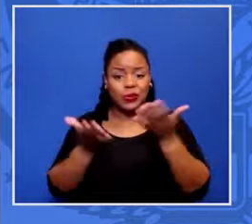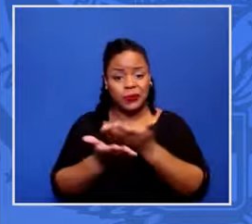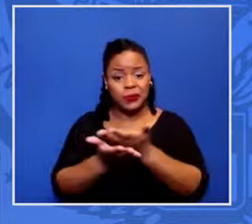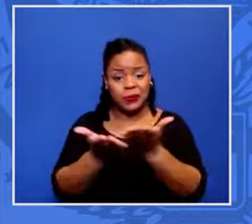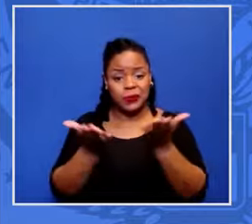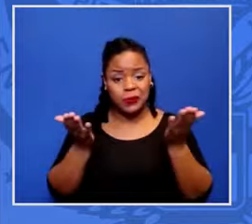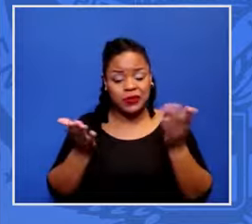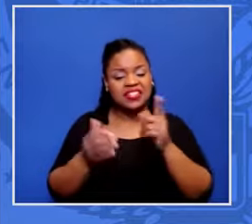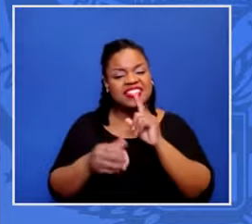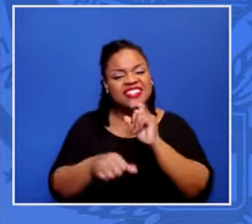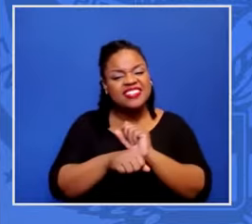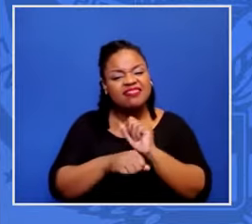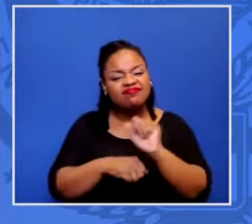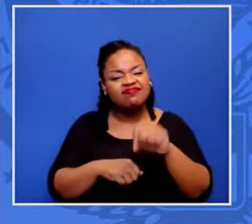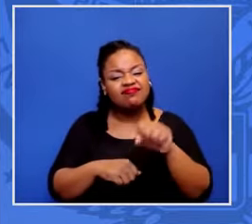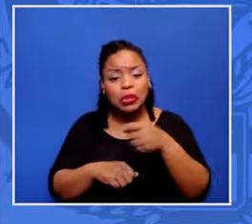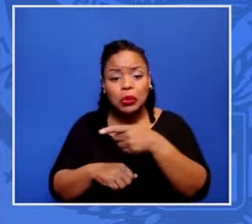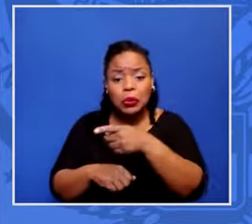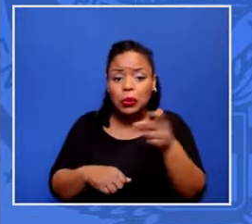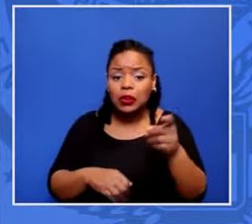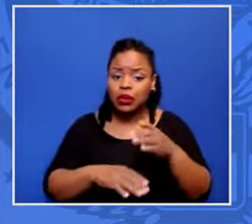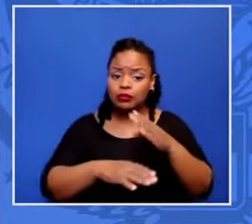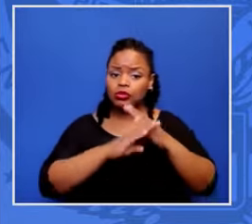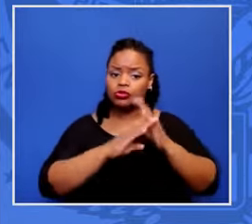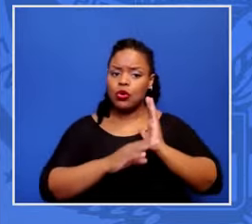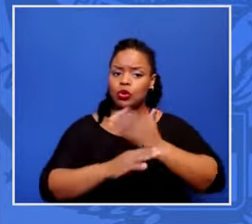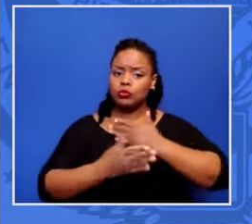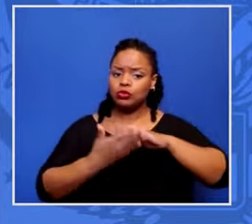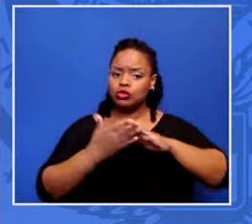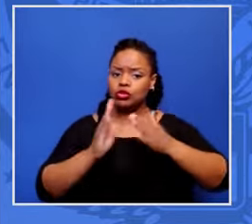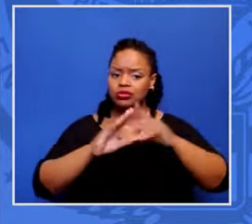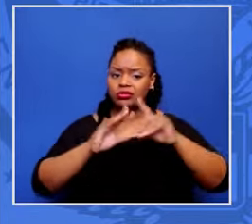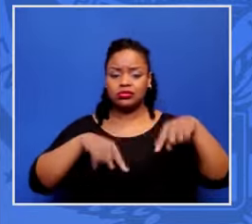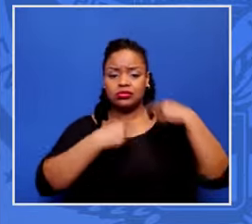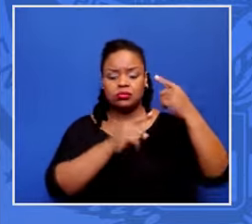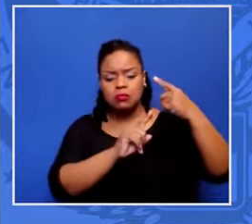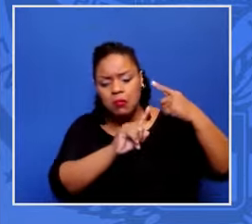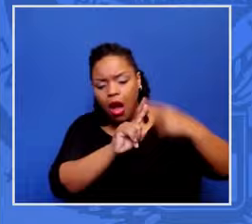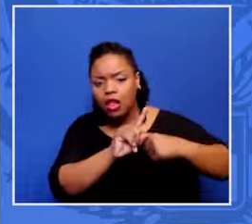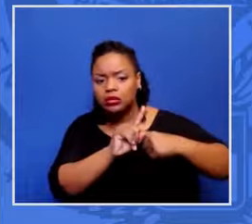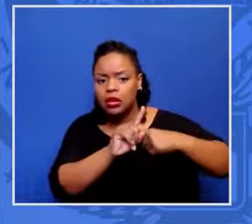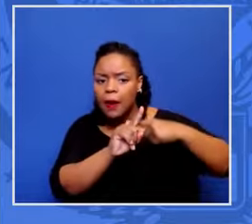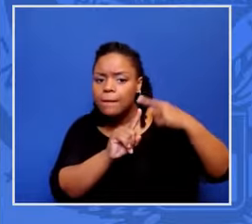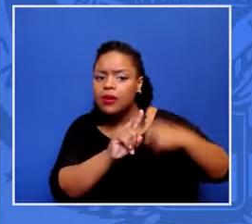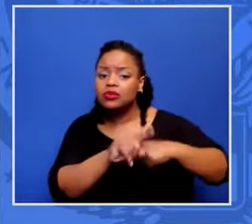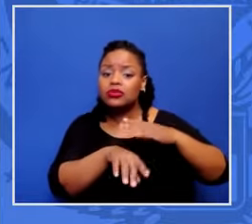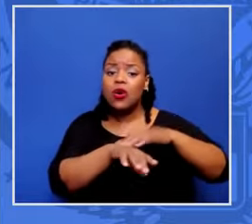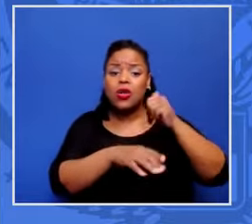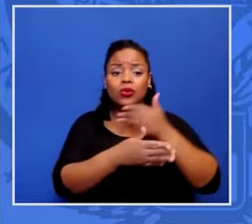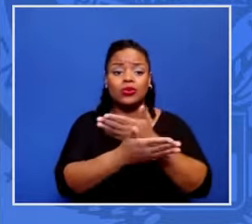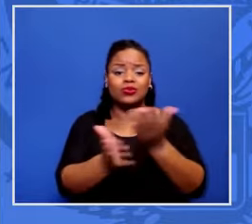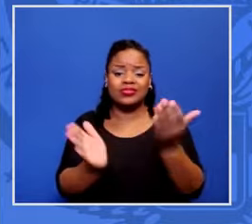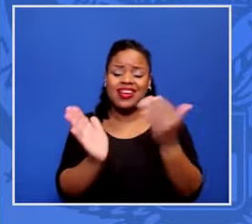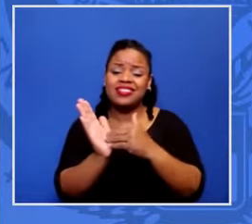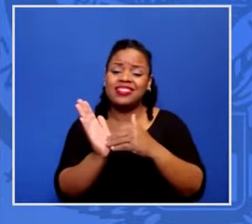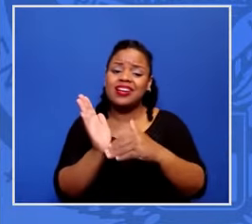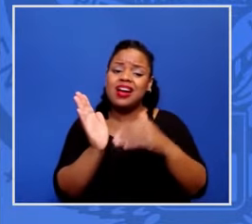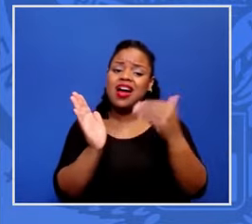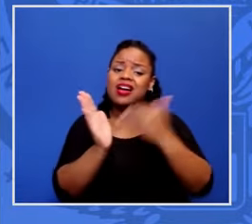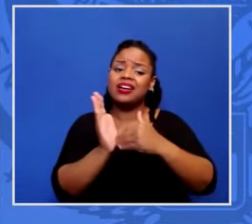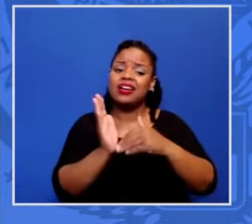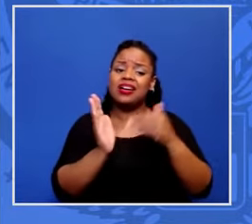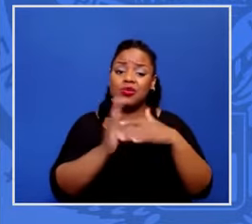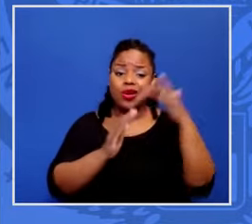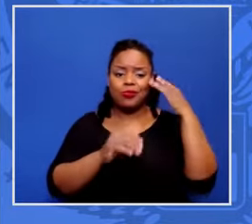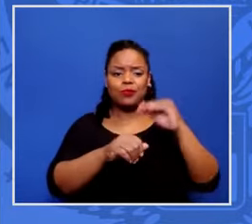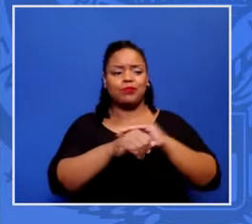months. You're being called on once again as the virus surges across the nation. But I want to thank you for everything you're doing